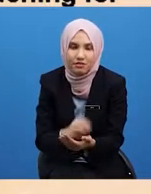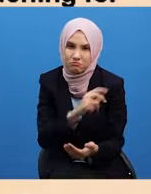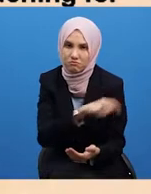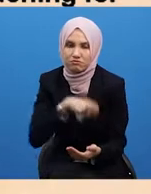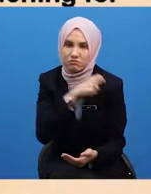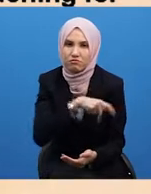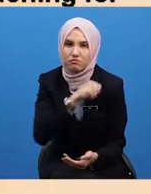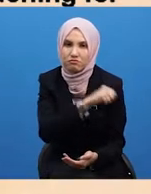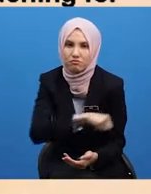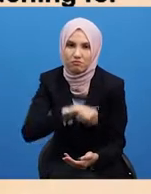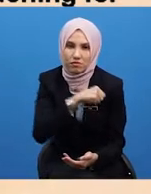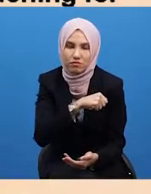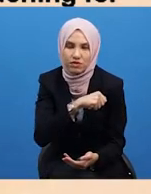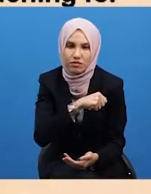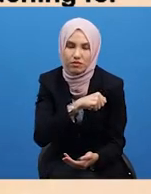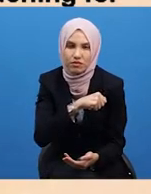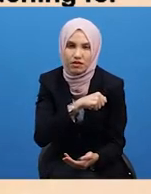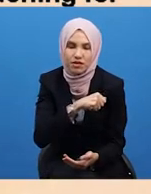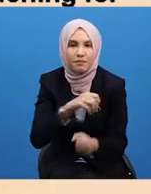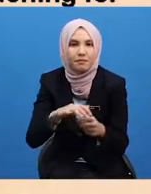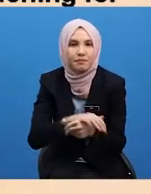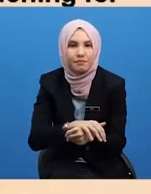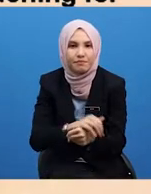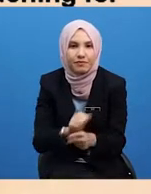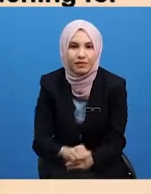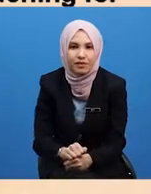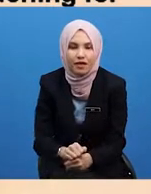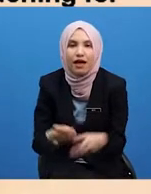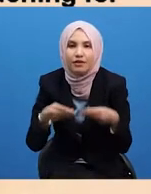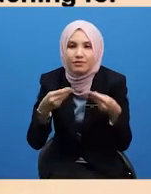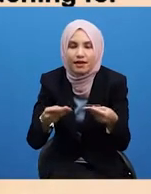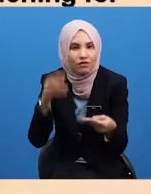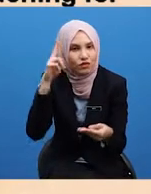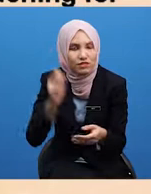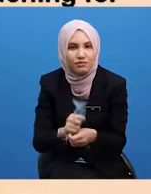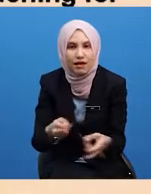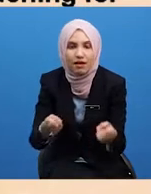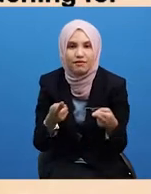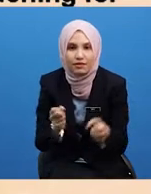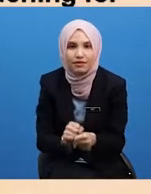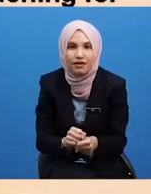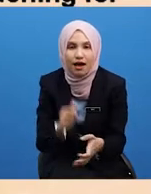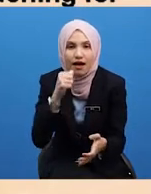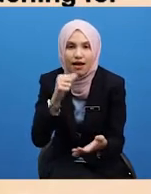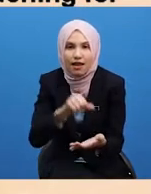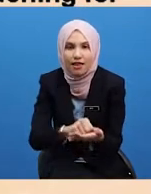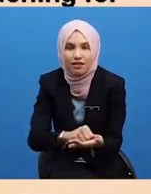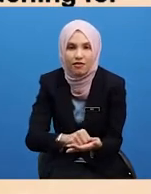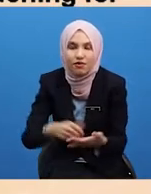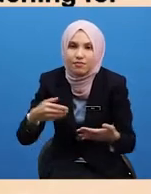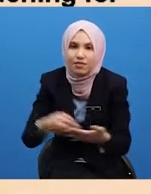Richard enough. At the dining table, when Angie tells Richard that he receives a letter from New